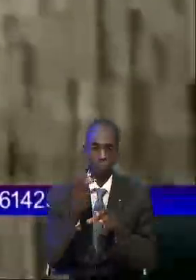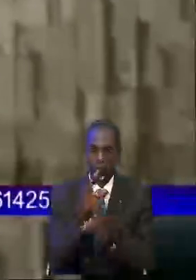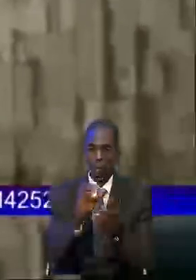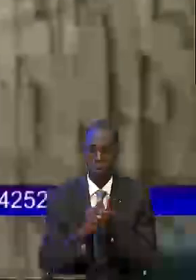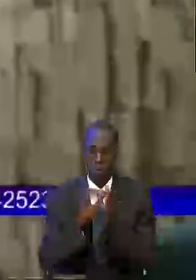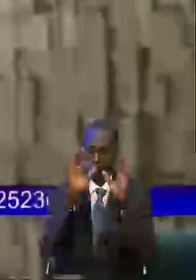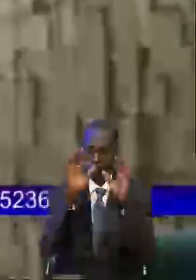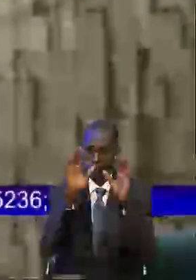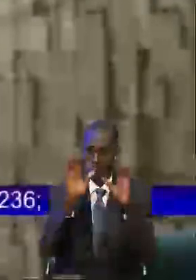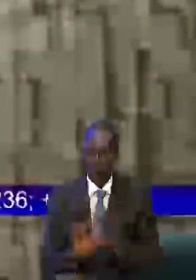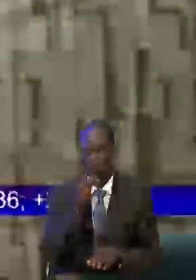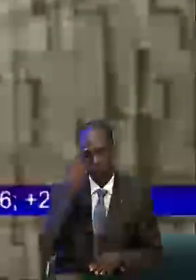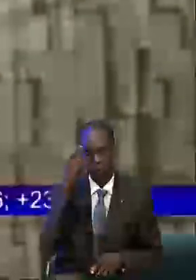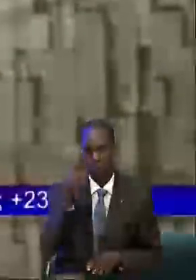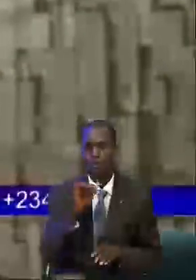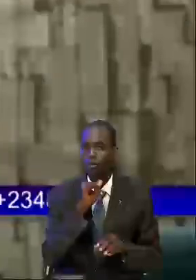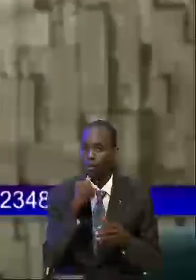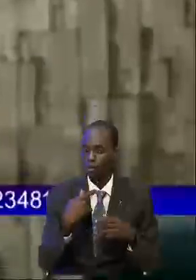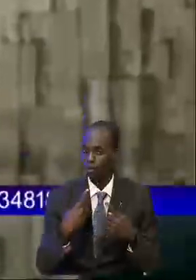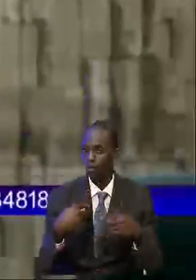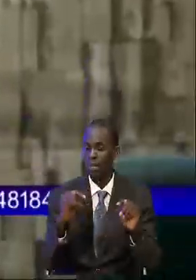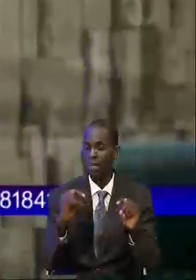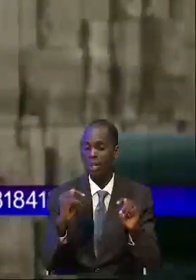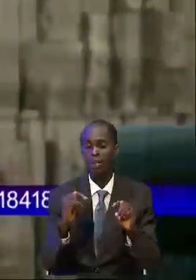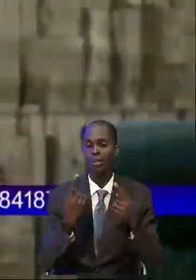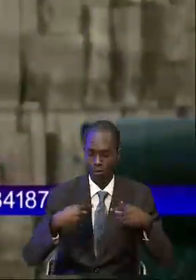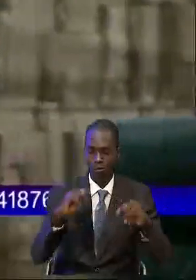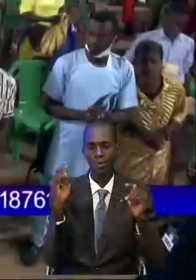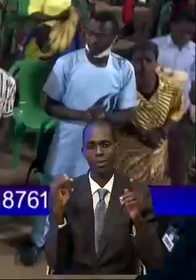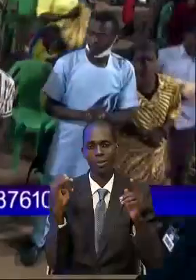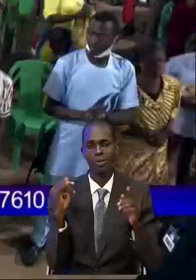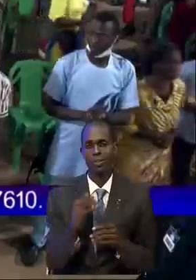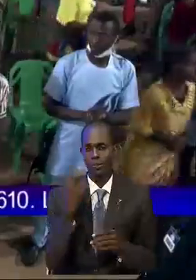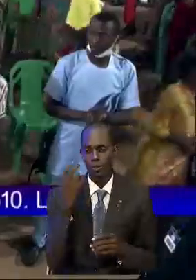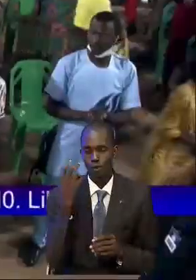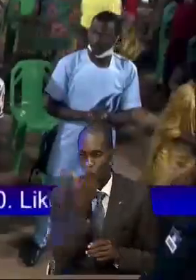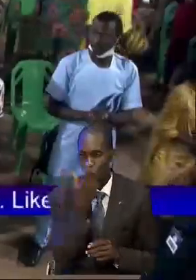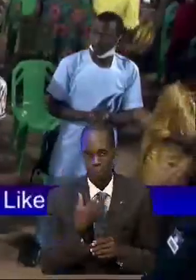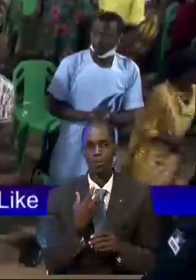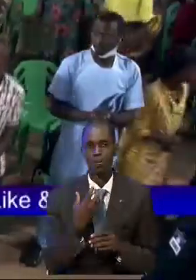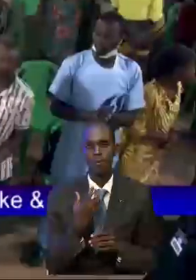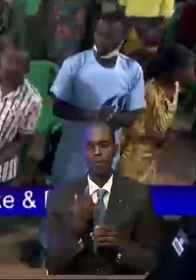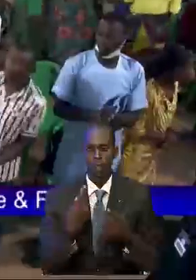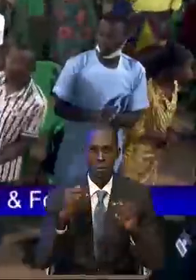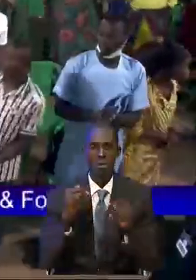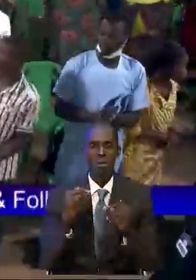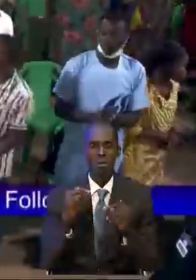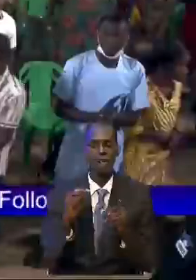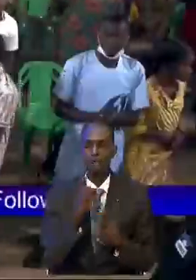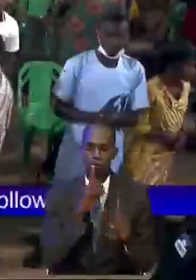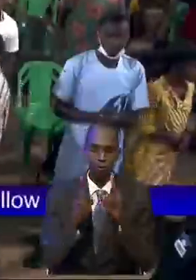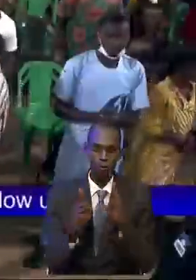and walking, you are the one holding yourself. Open your eyes and see. The cancer pain is gone.